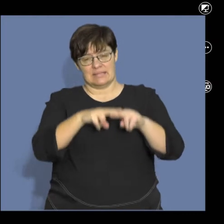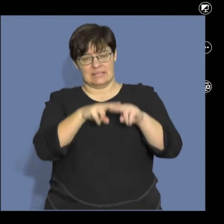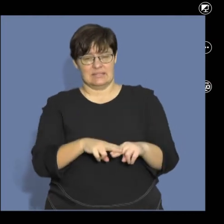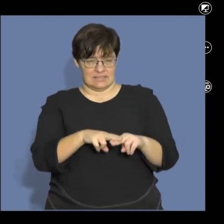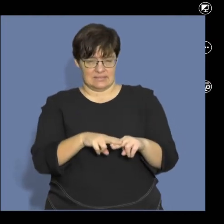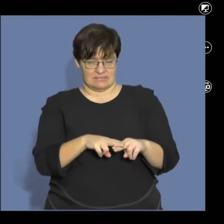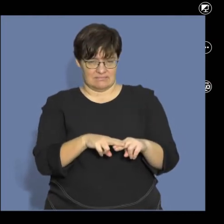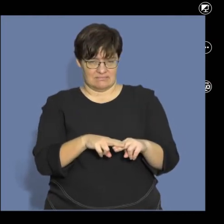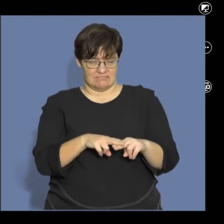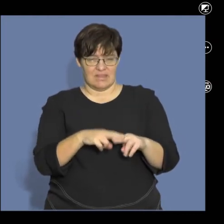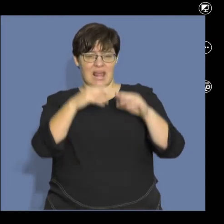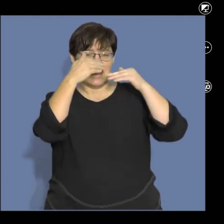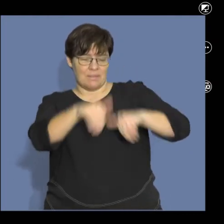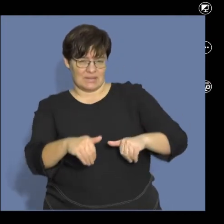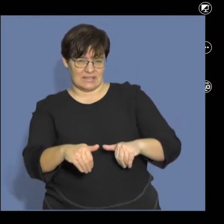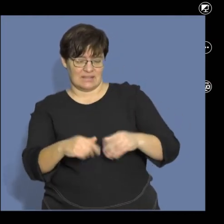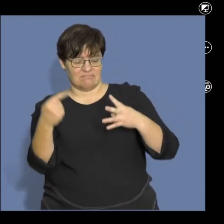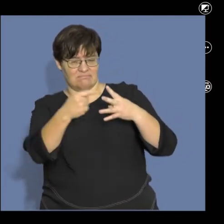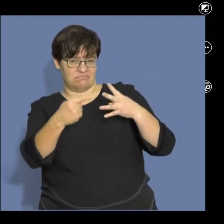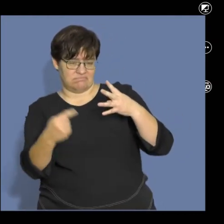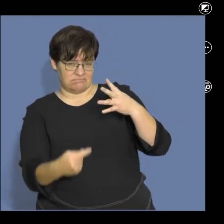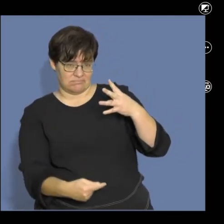dependent limiting factors.